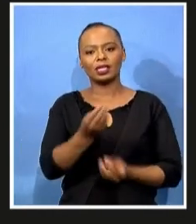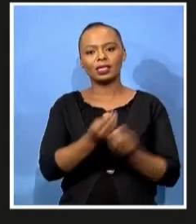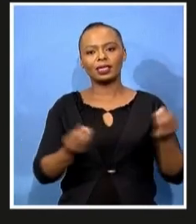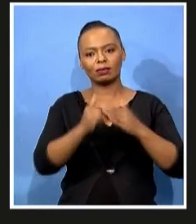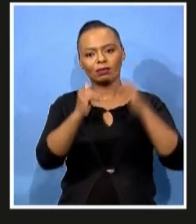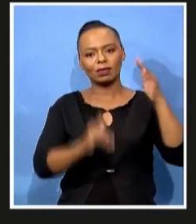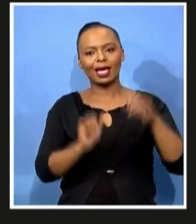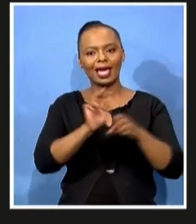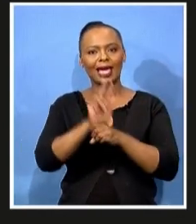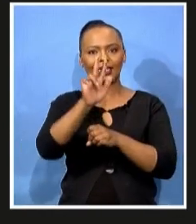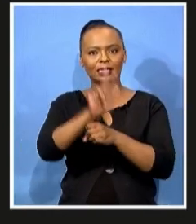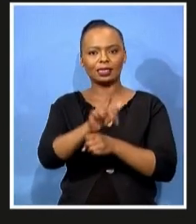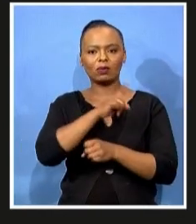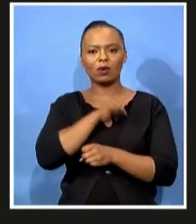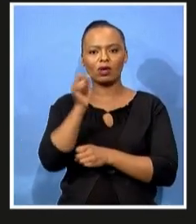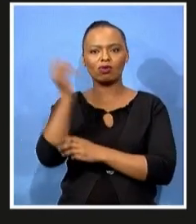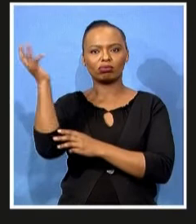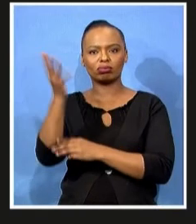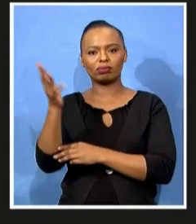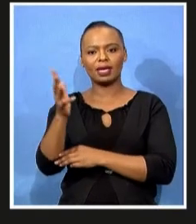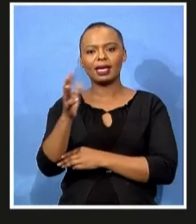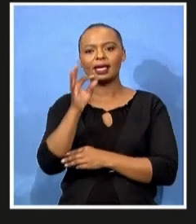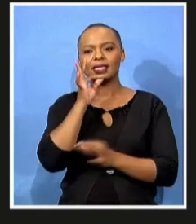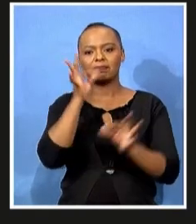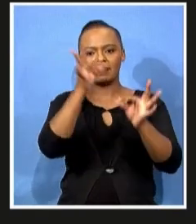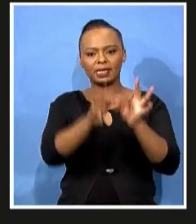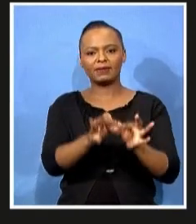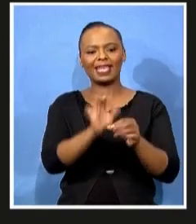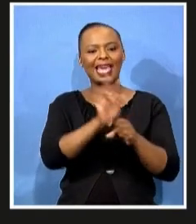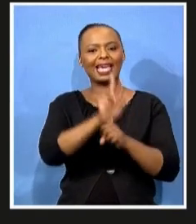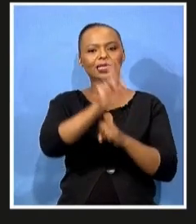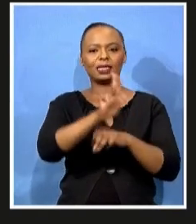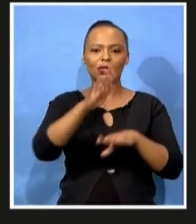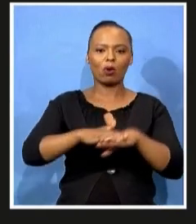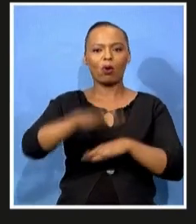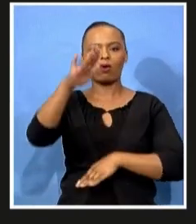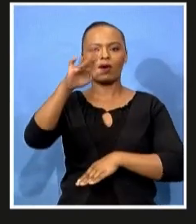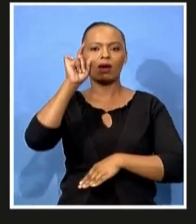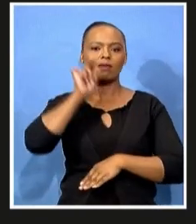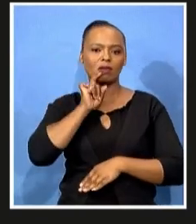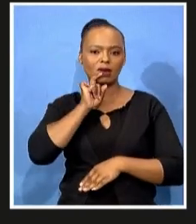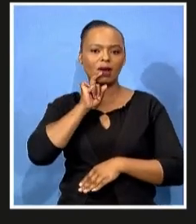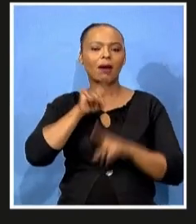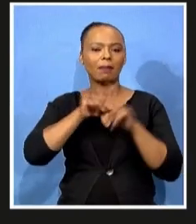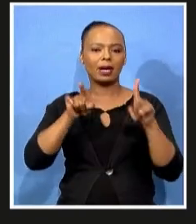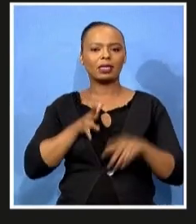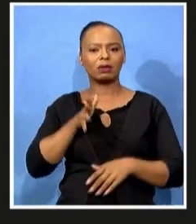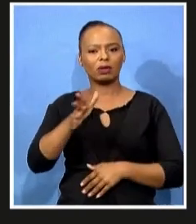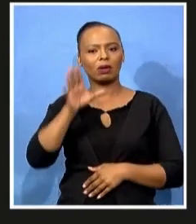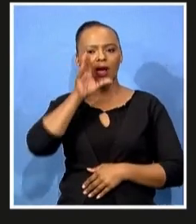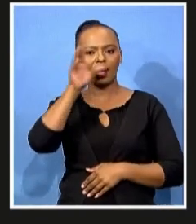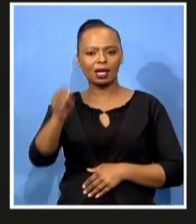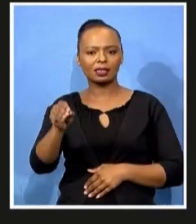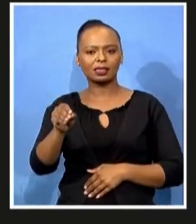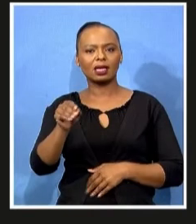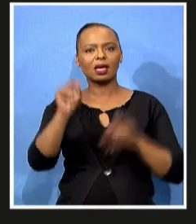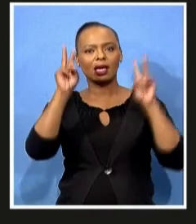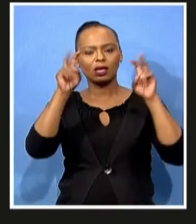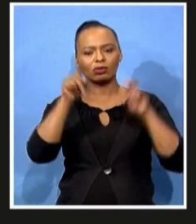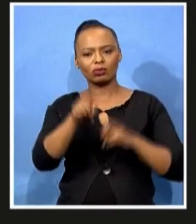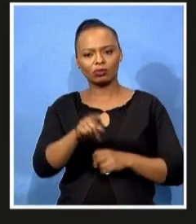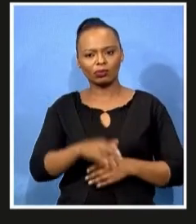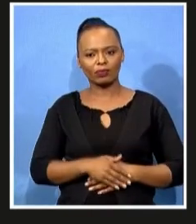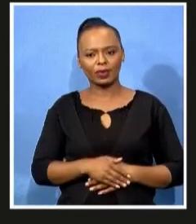and over, but I'm just asking the question relative to critically ill children that